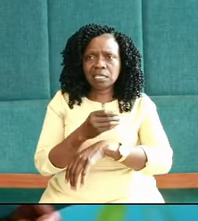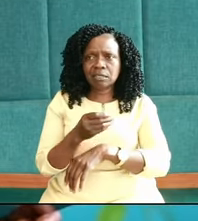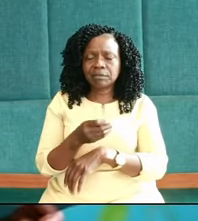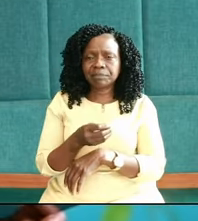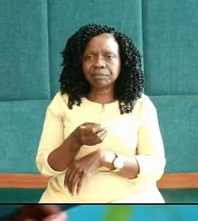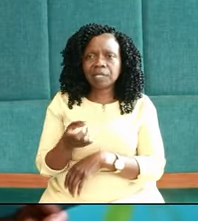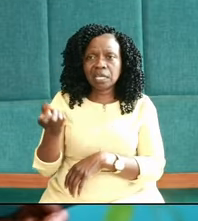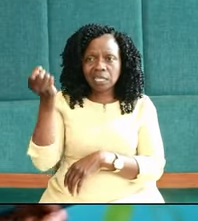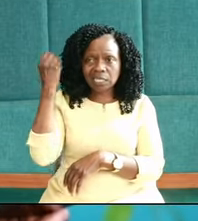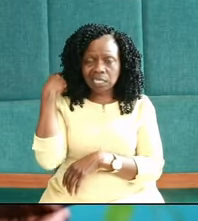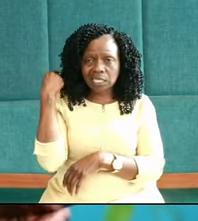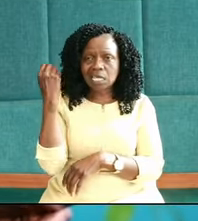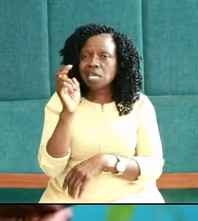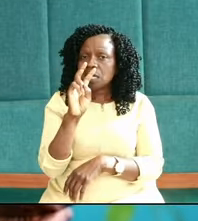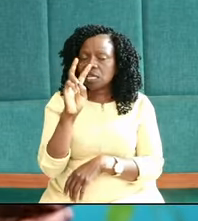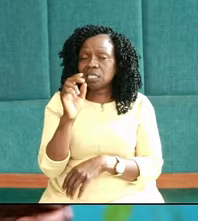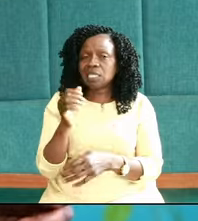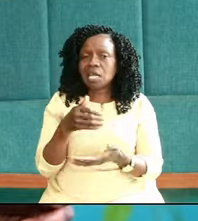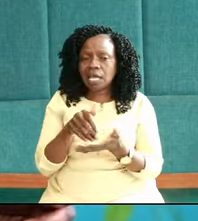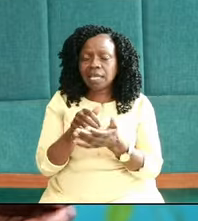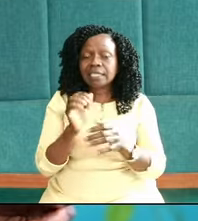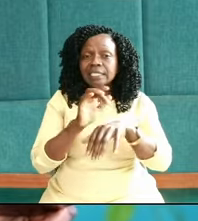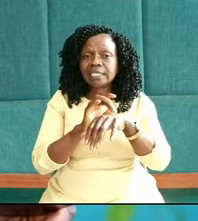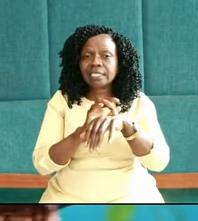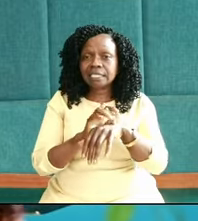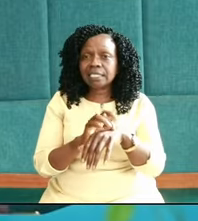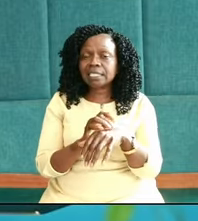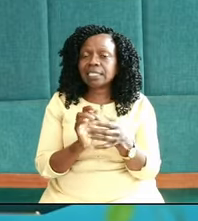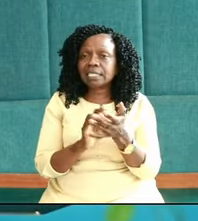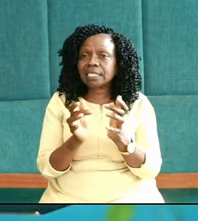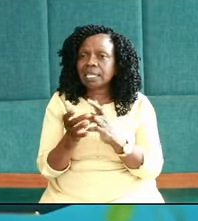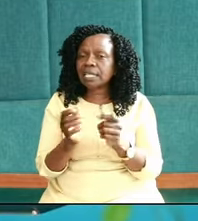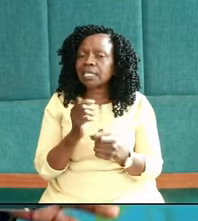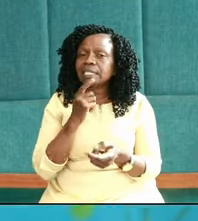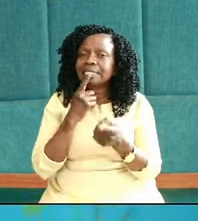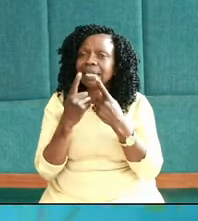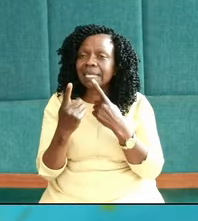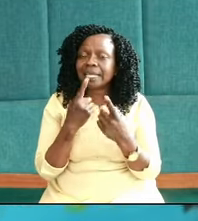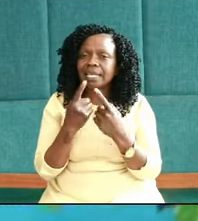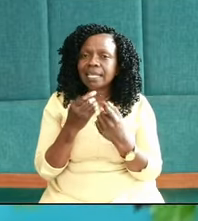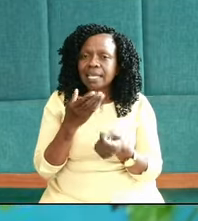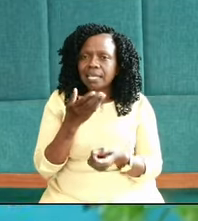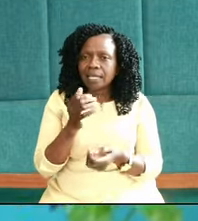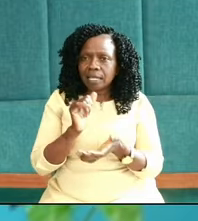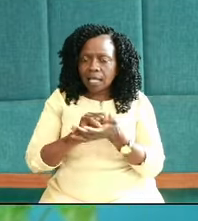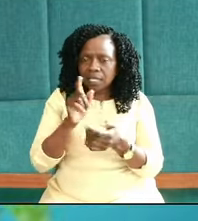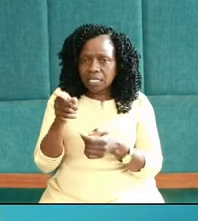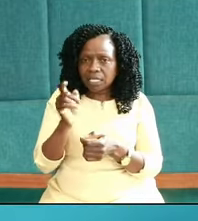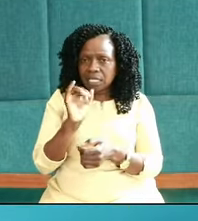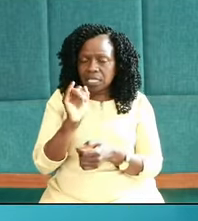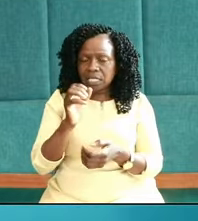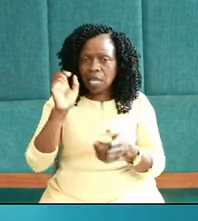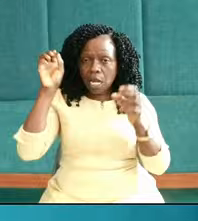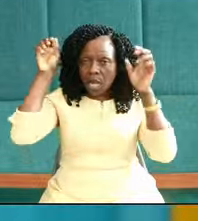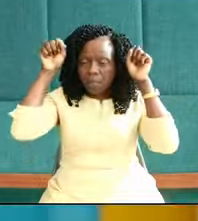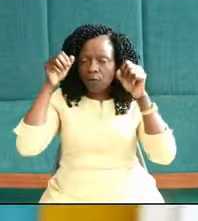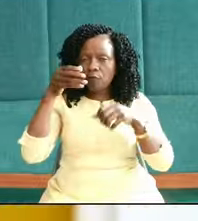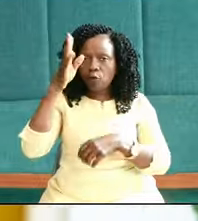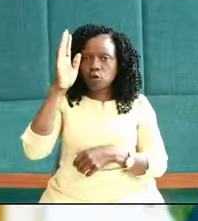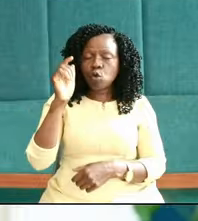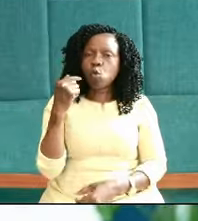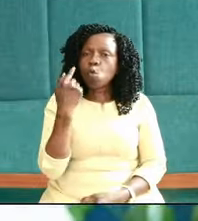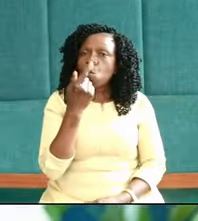he had seen again Jesus and testified and said that this is the Lamb of